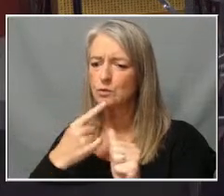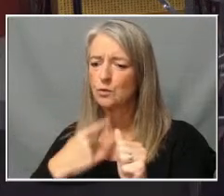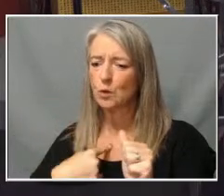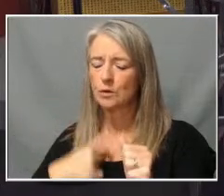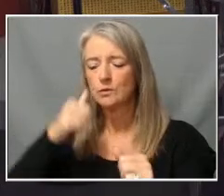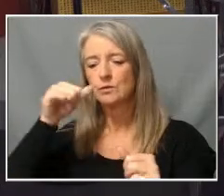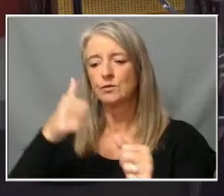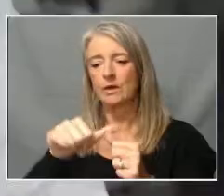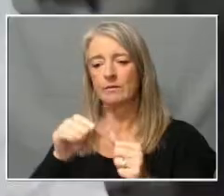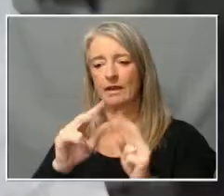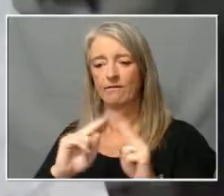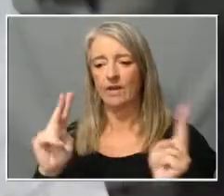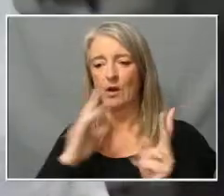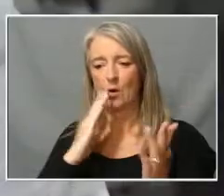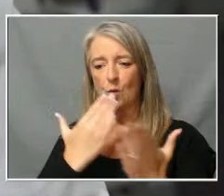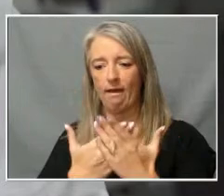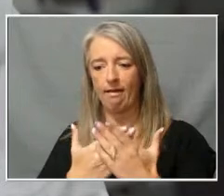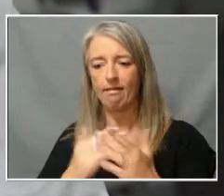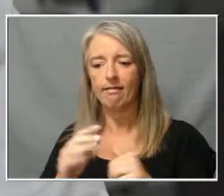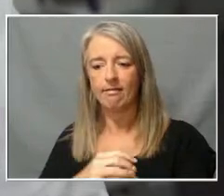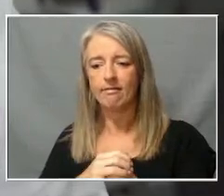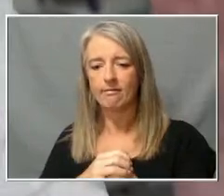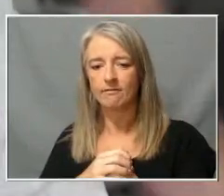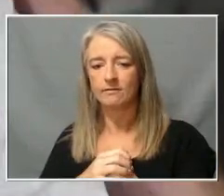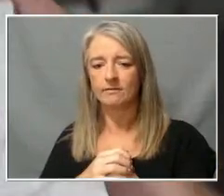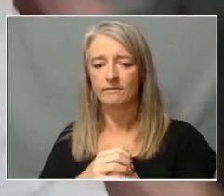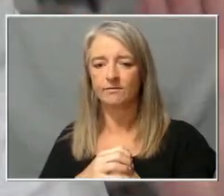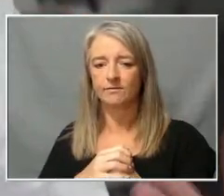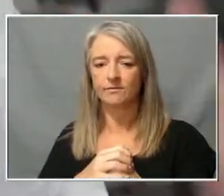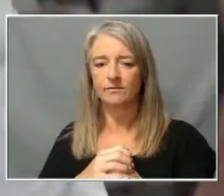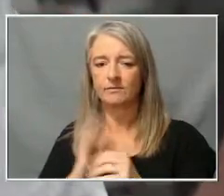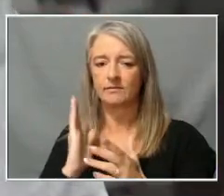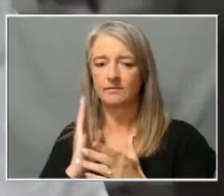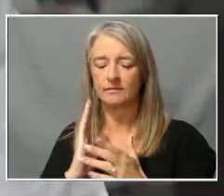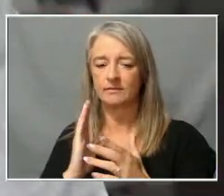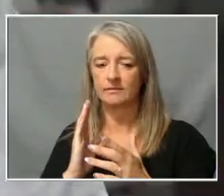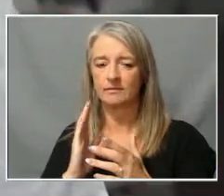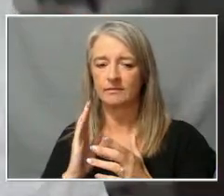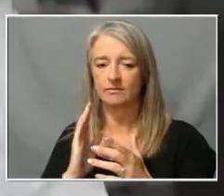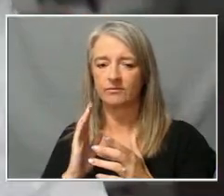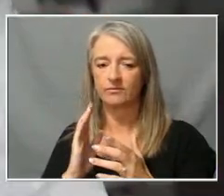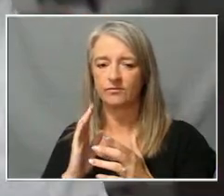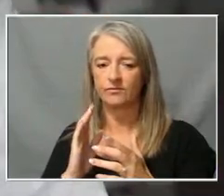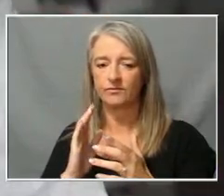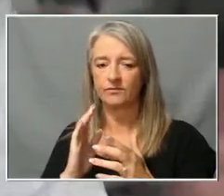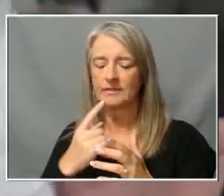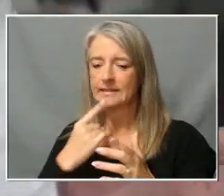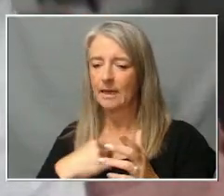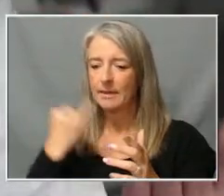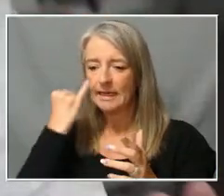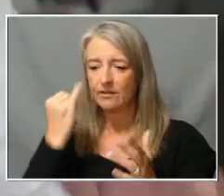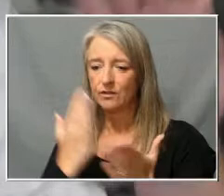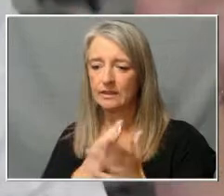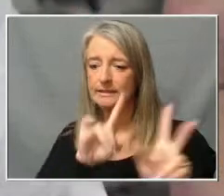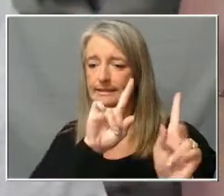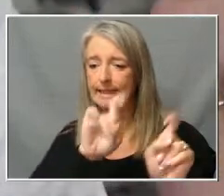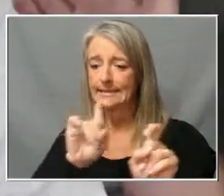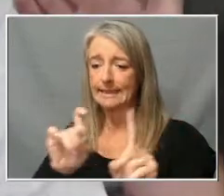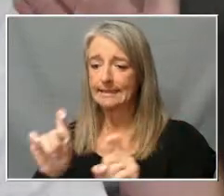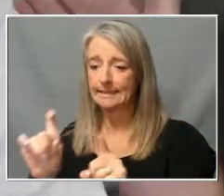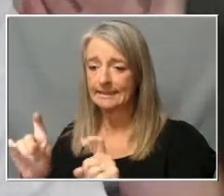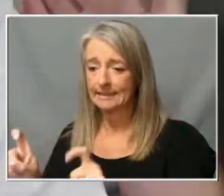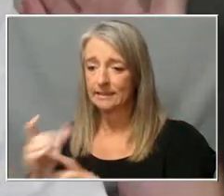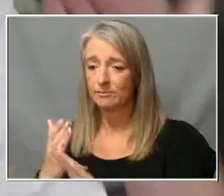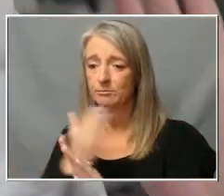this very well. And stop me if I'm wrong. There's the test. Before we